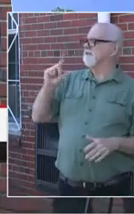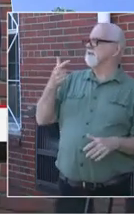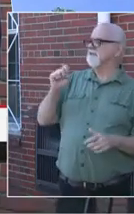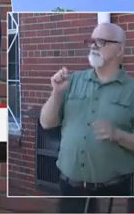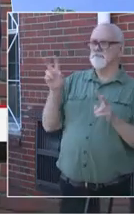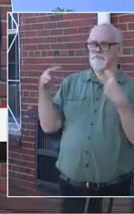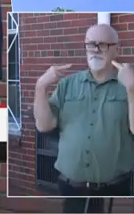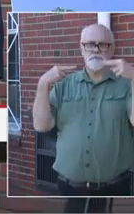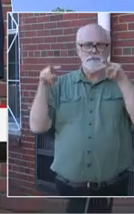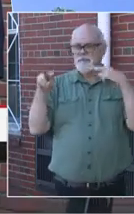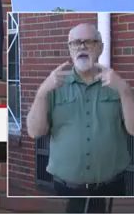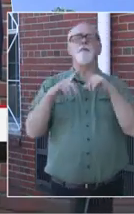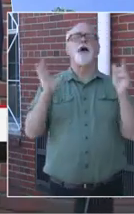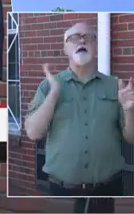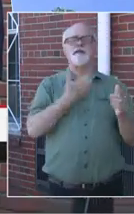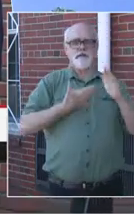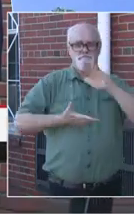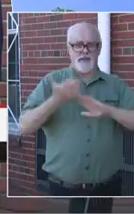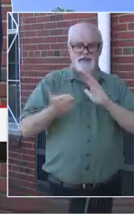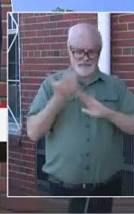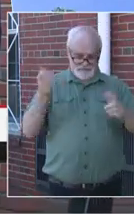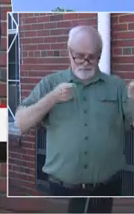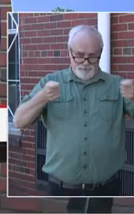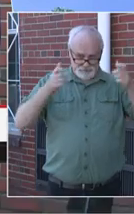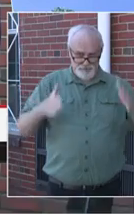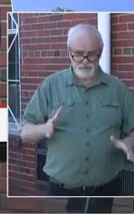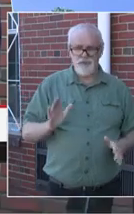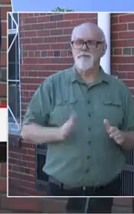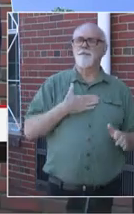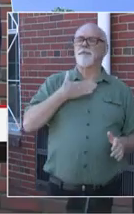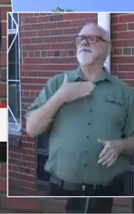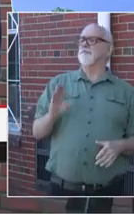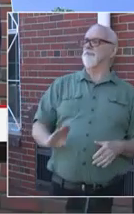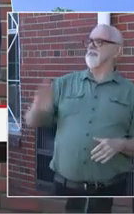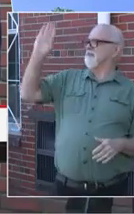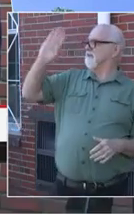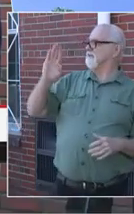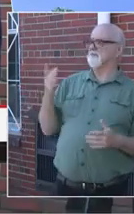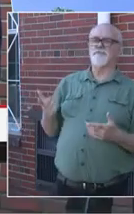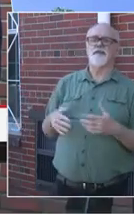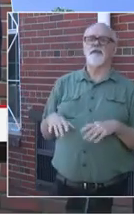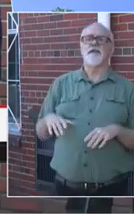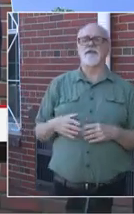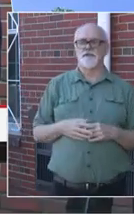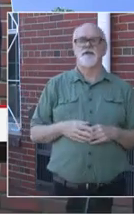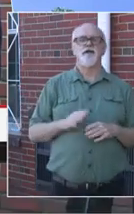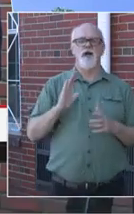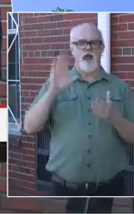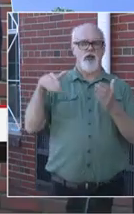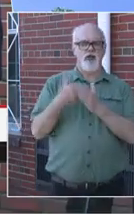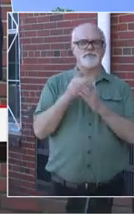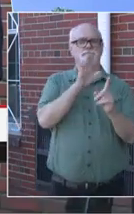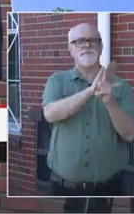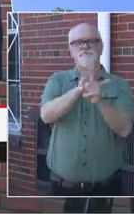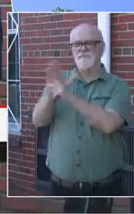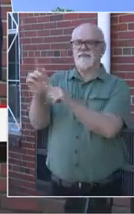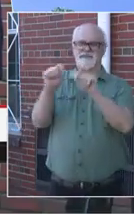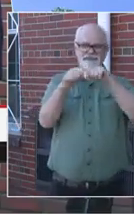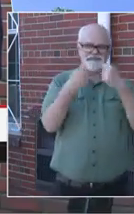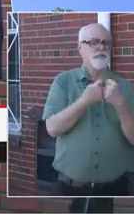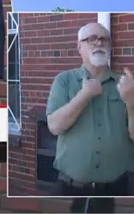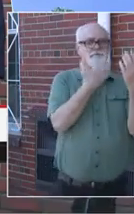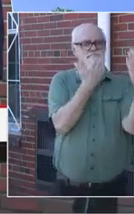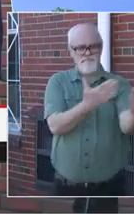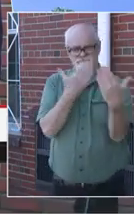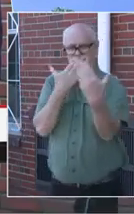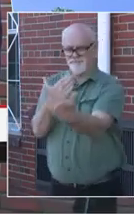Manager, Gina Bellino, Aaron Foxworthy, Patrick Maloney, and Marvick Davis. And also I want to thank